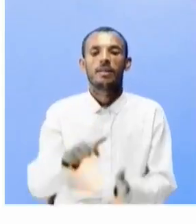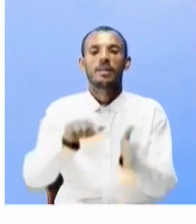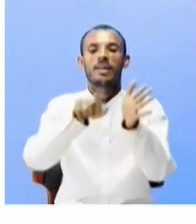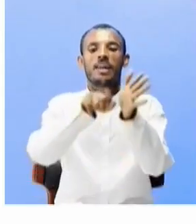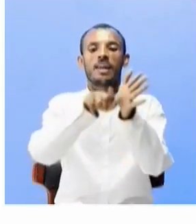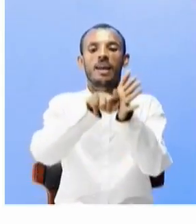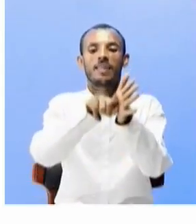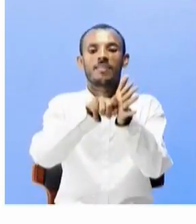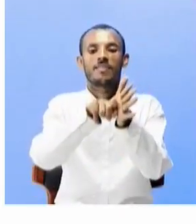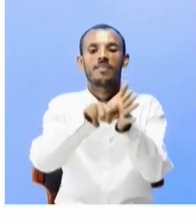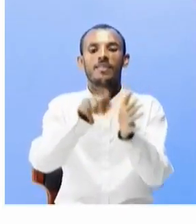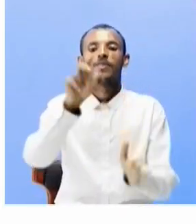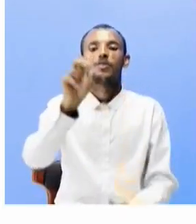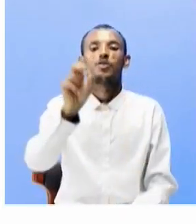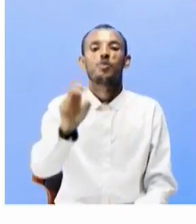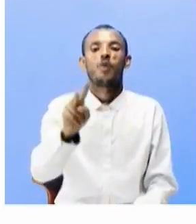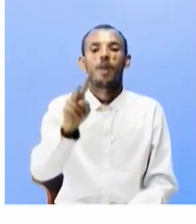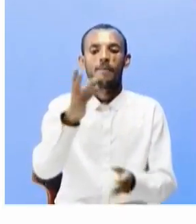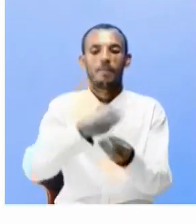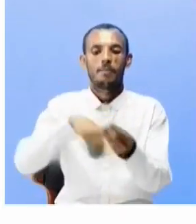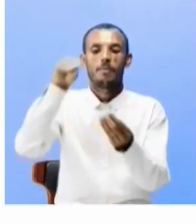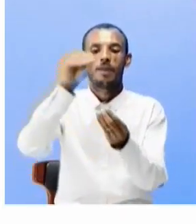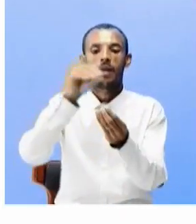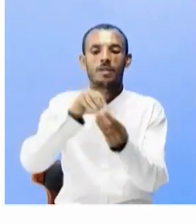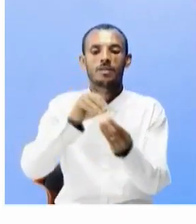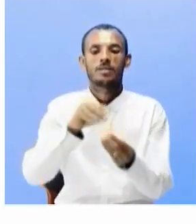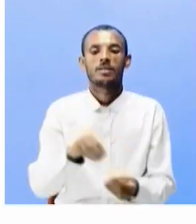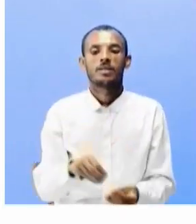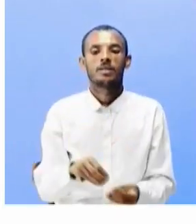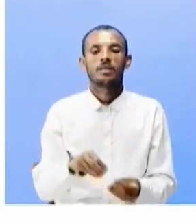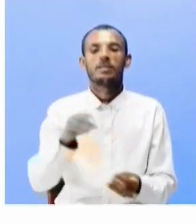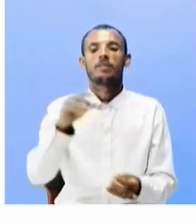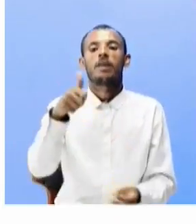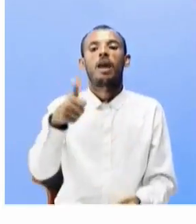negative 12 plus 10.